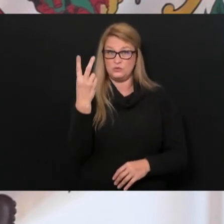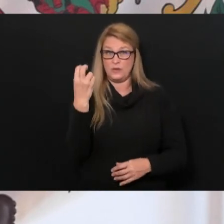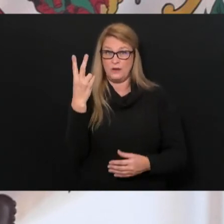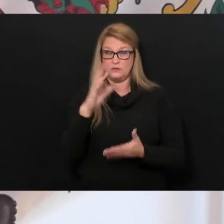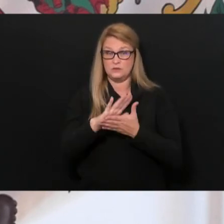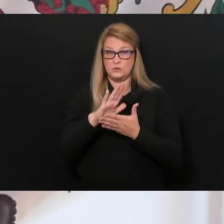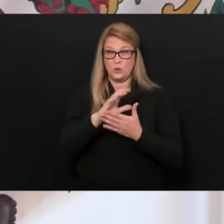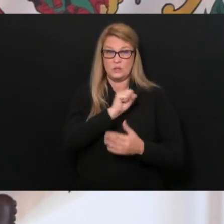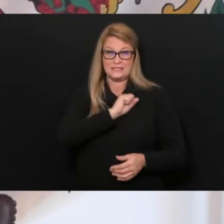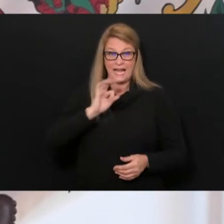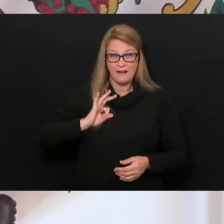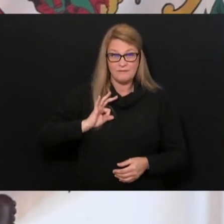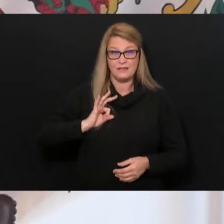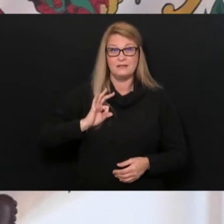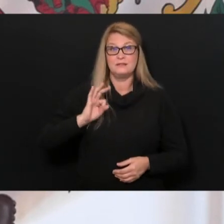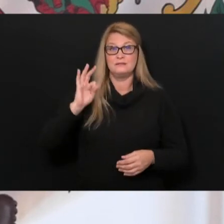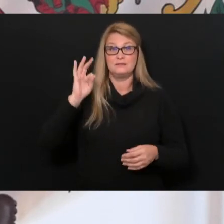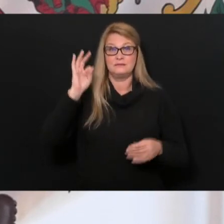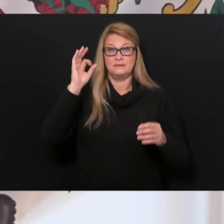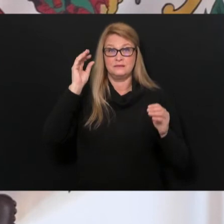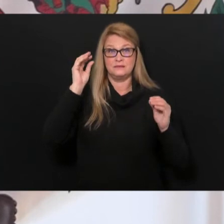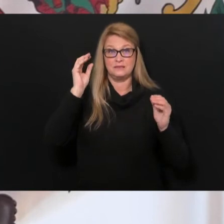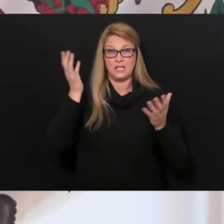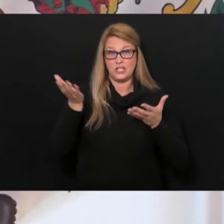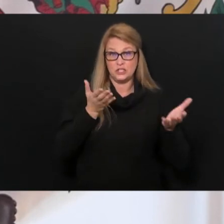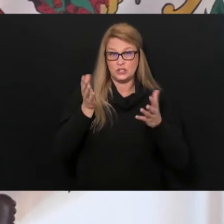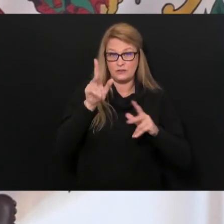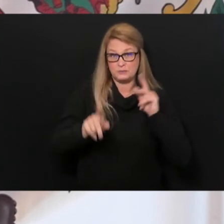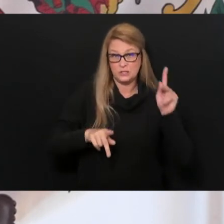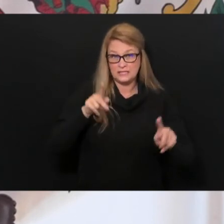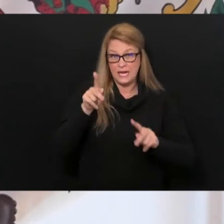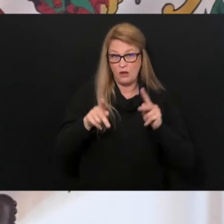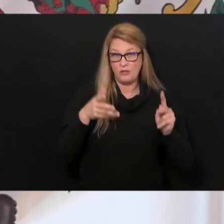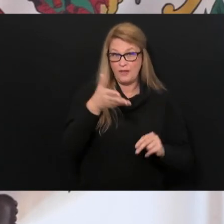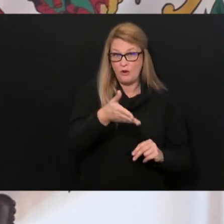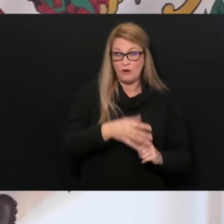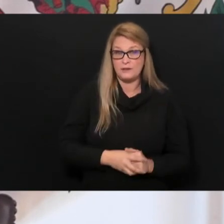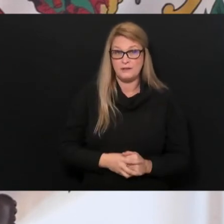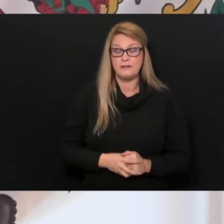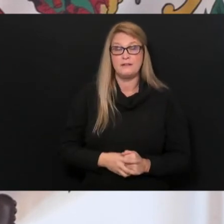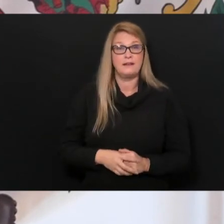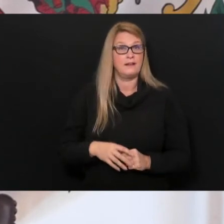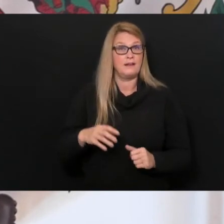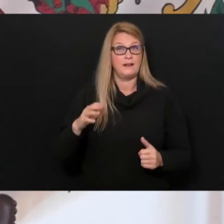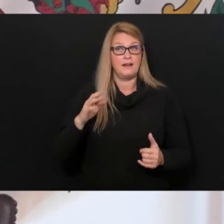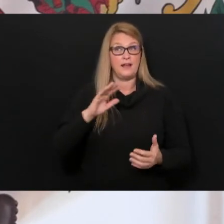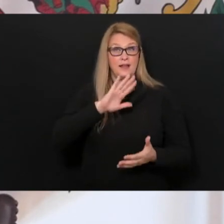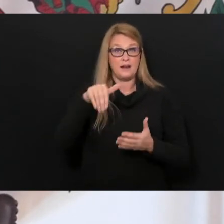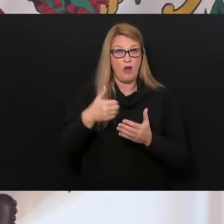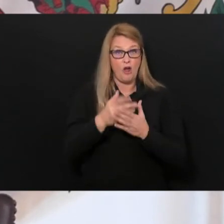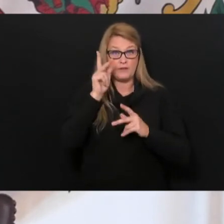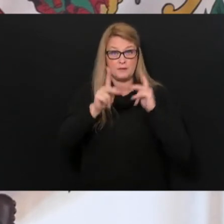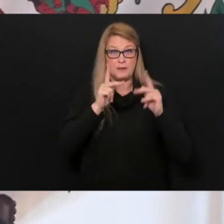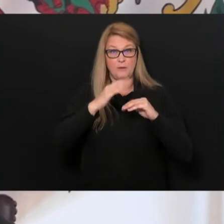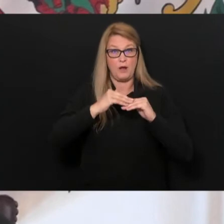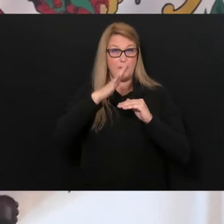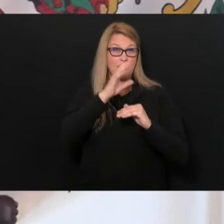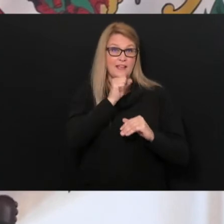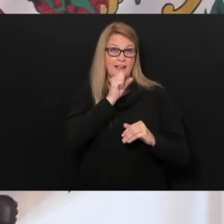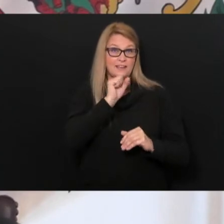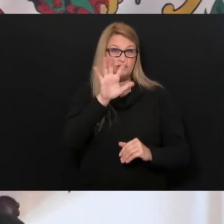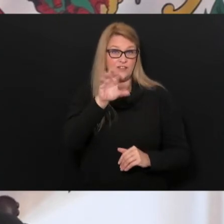and staff and the service personnel and all those that are of age 50 and above, and